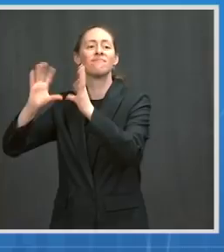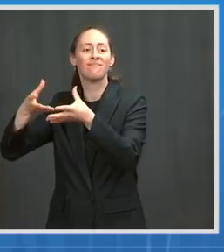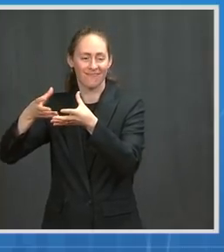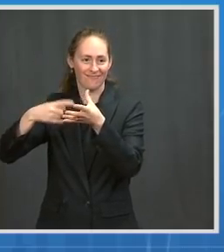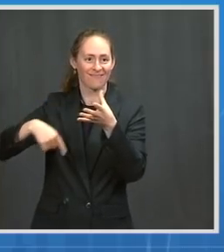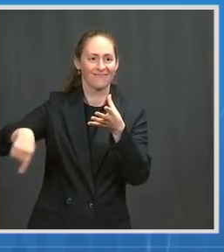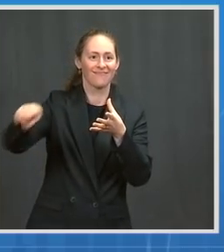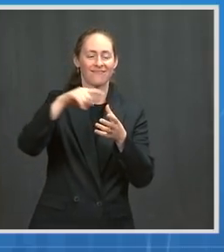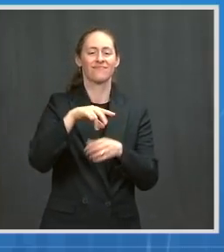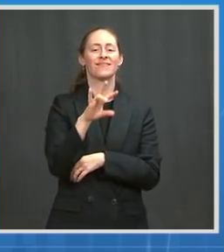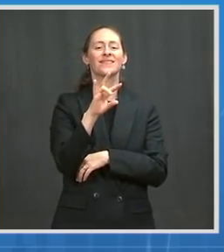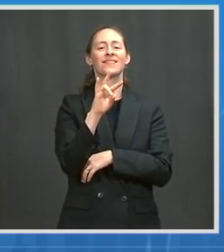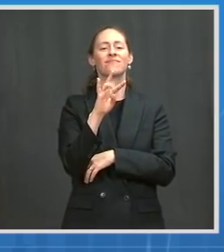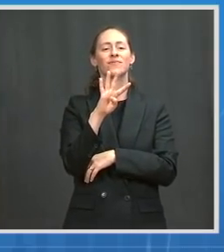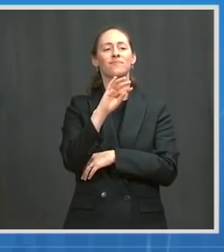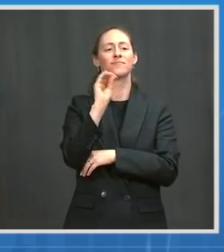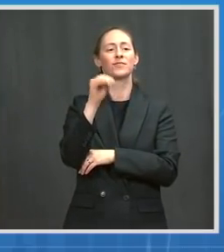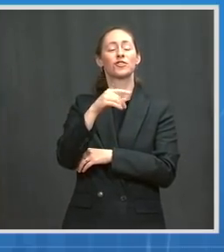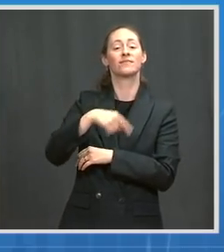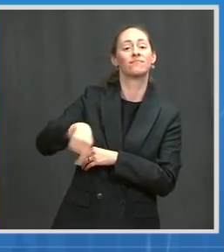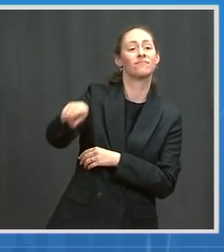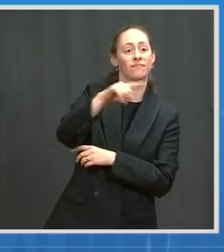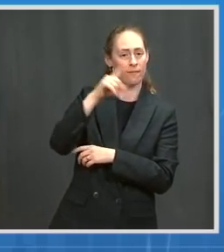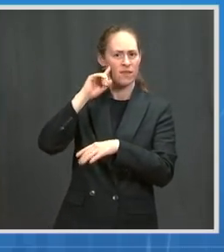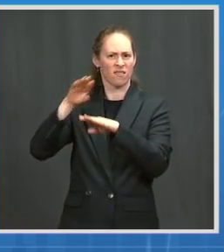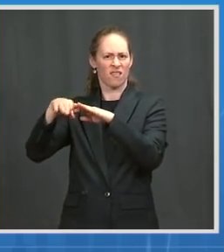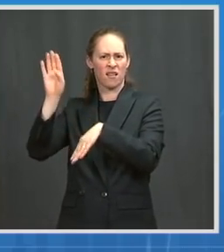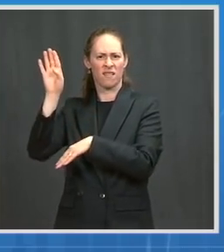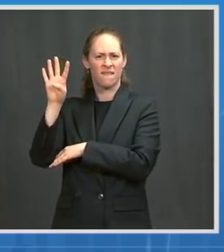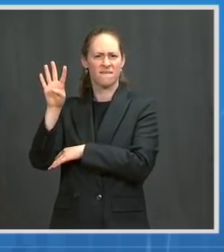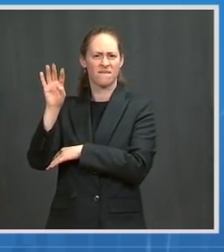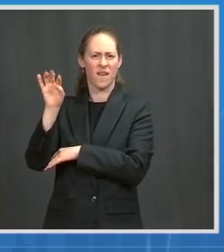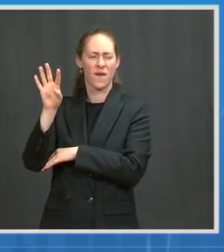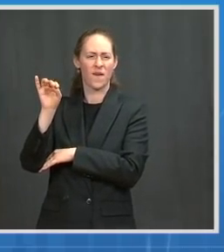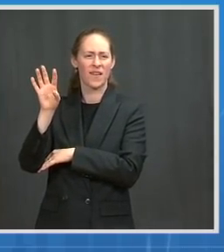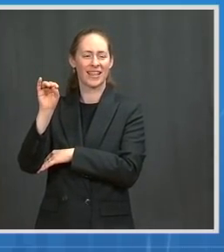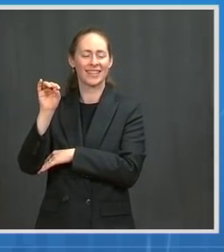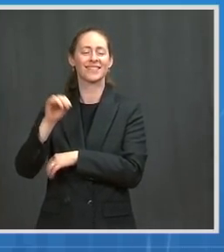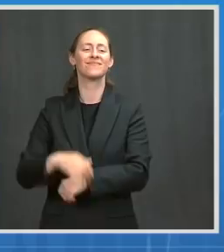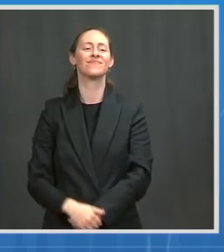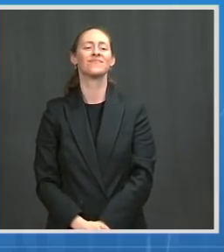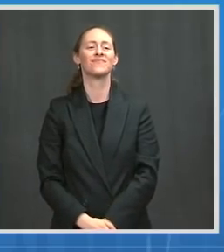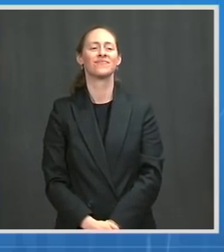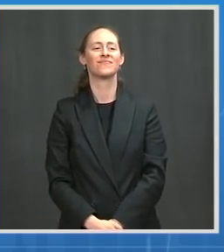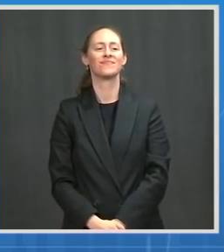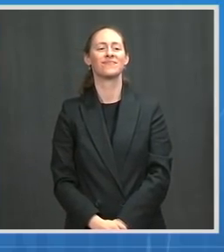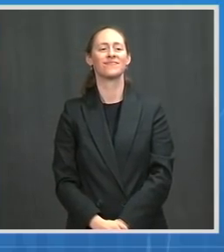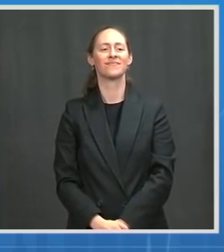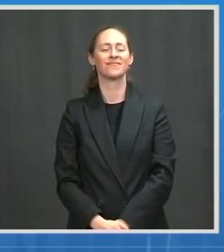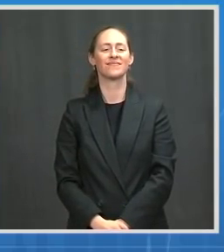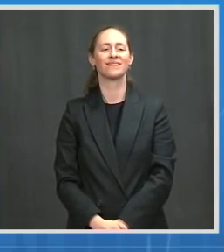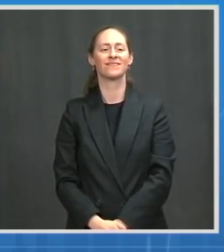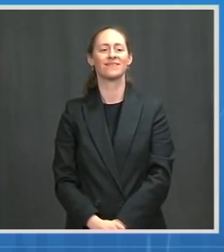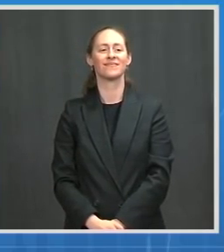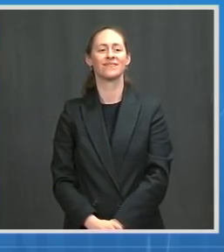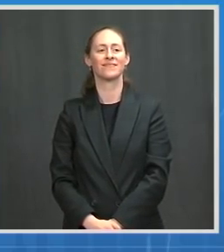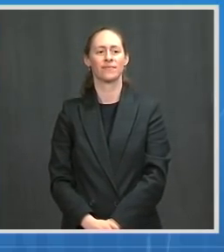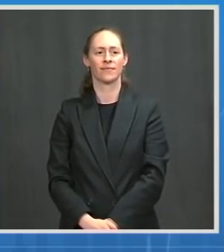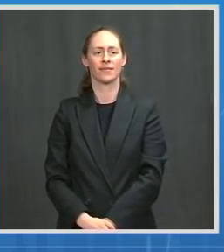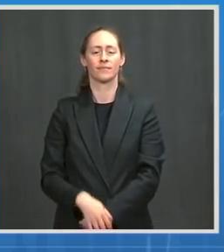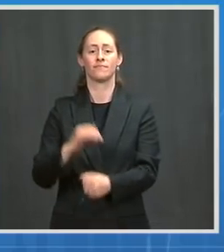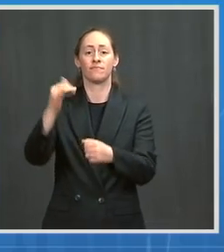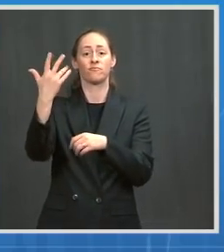74% of adults 40 and over, and nearly 2 out of 3 of all adult Americans.